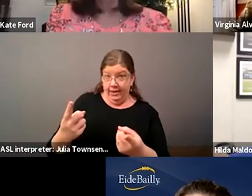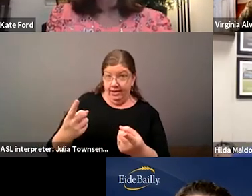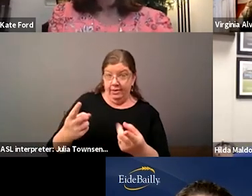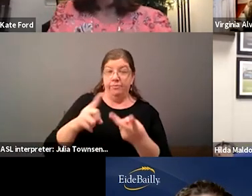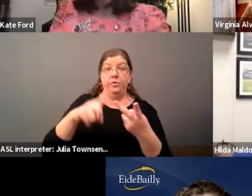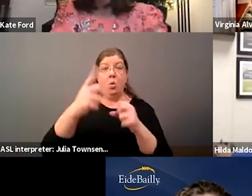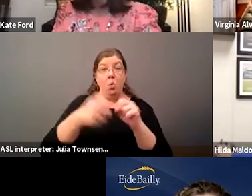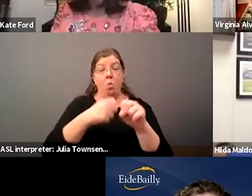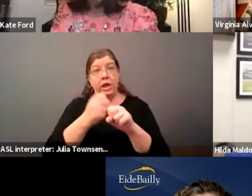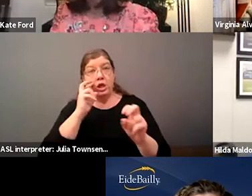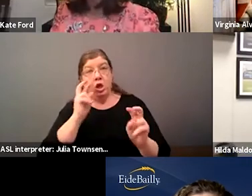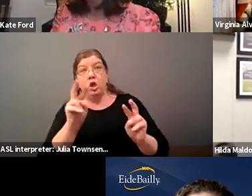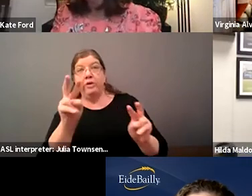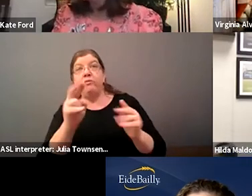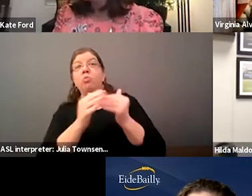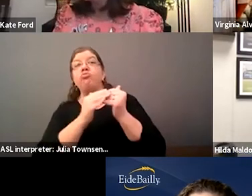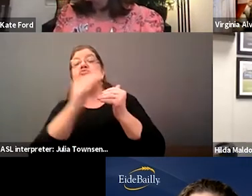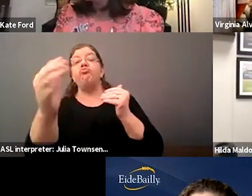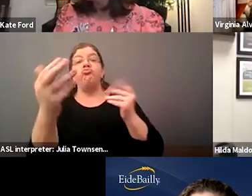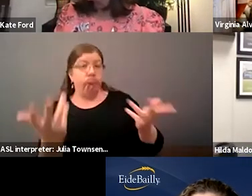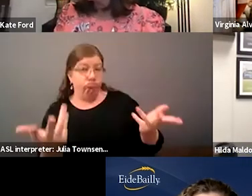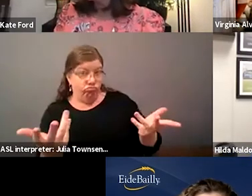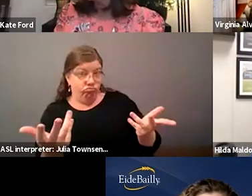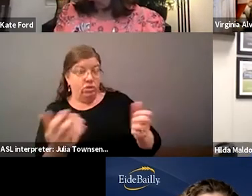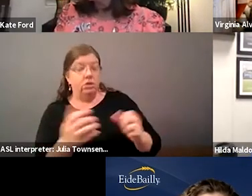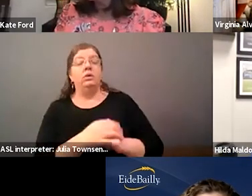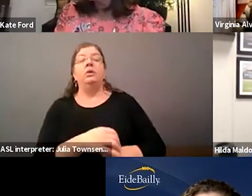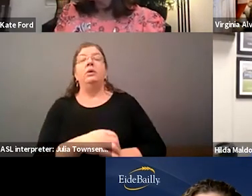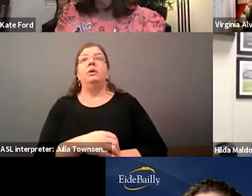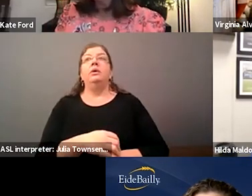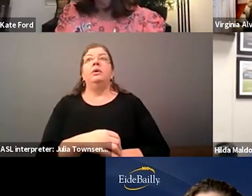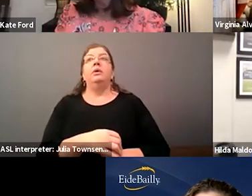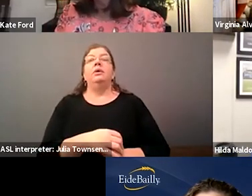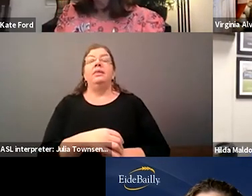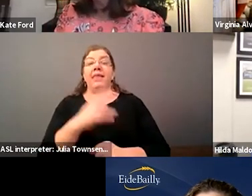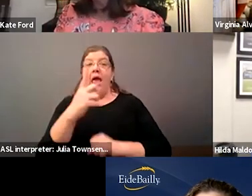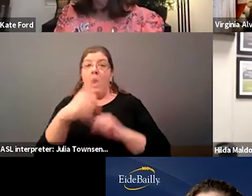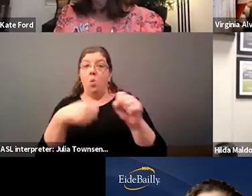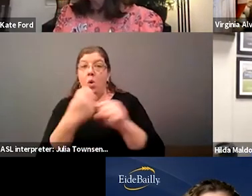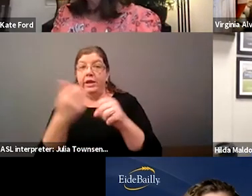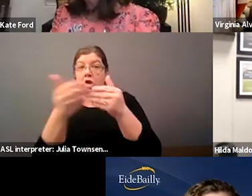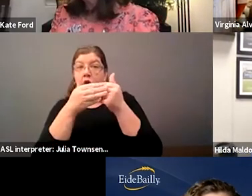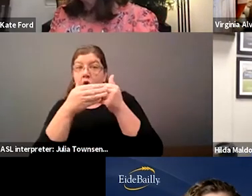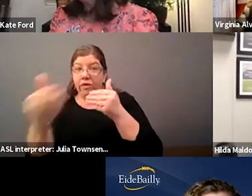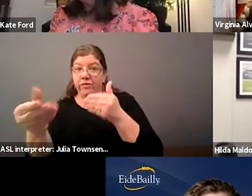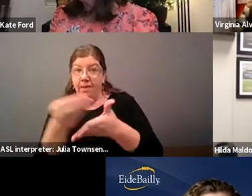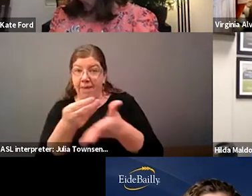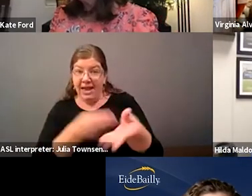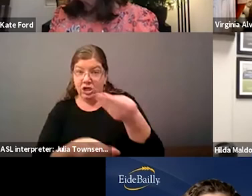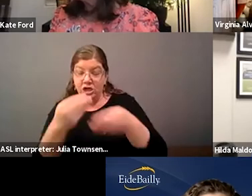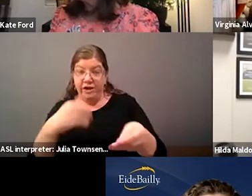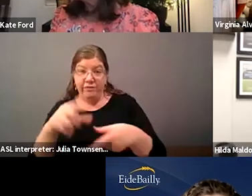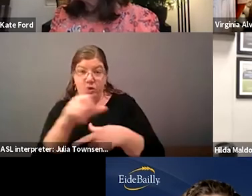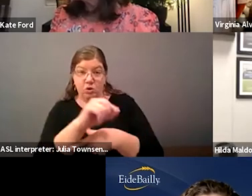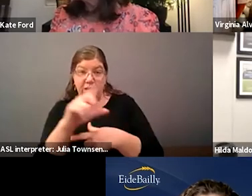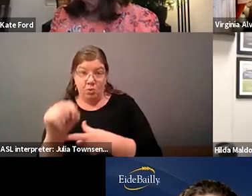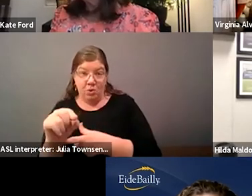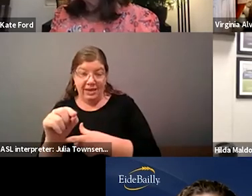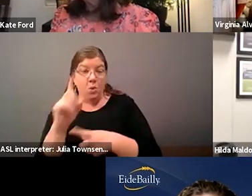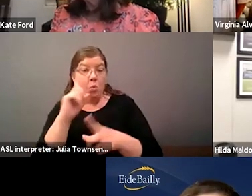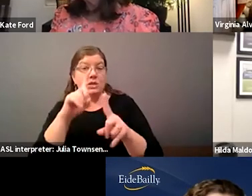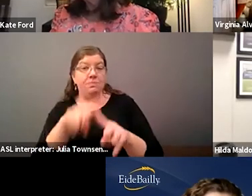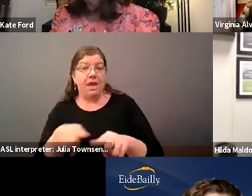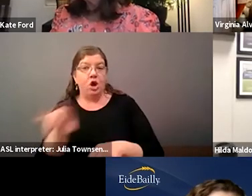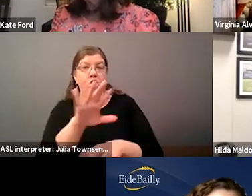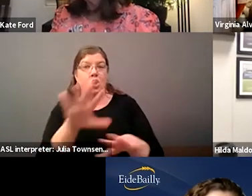looking forward at where we're going now with that said that one year looking forward budget for 2020 was based on your